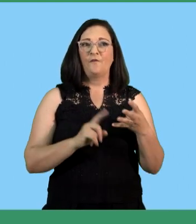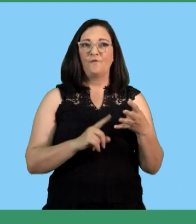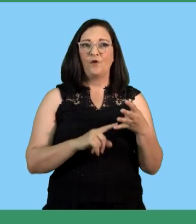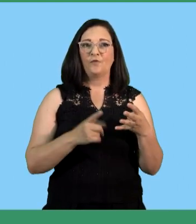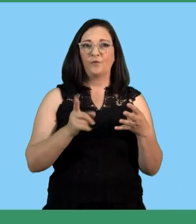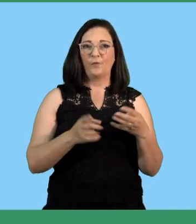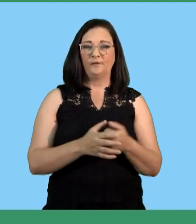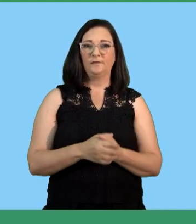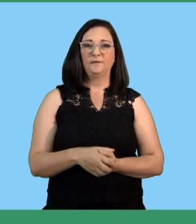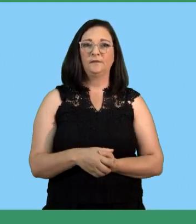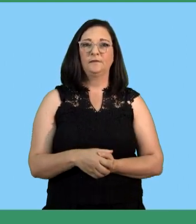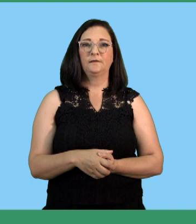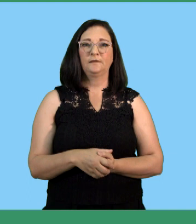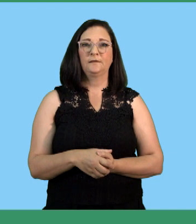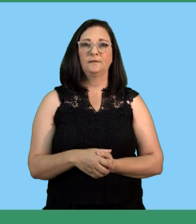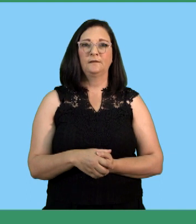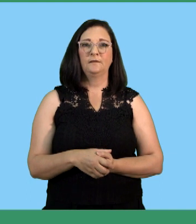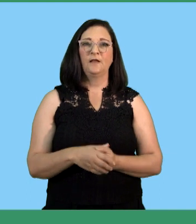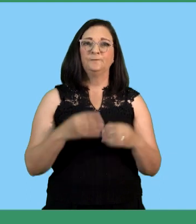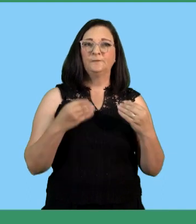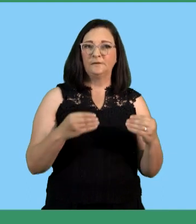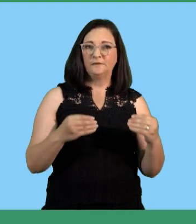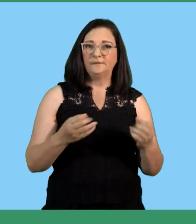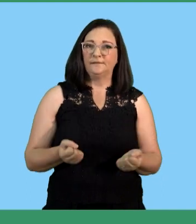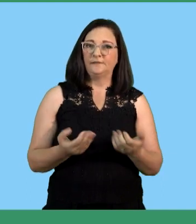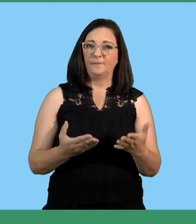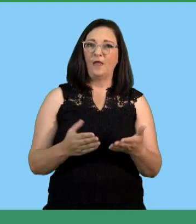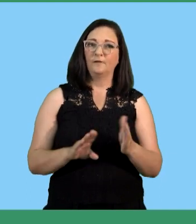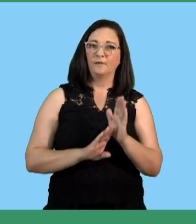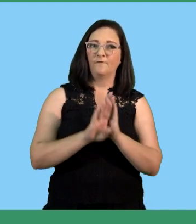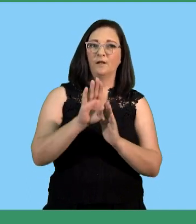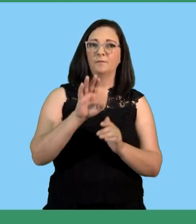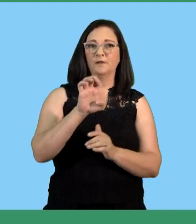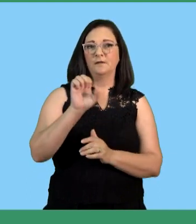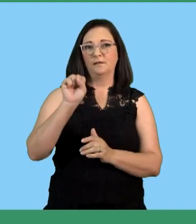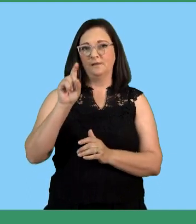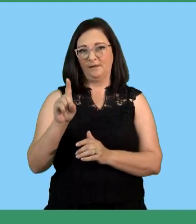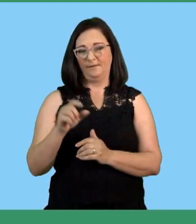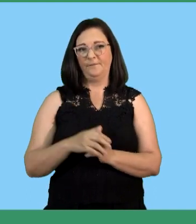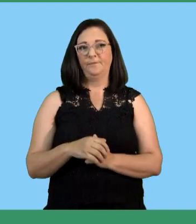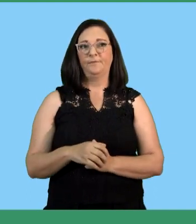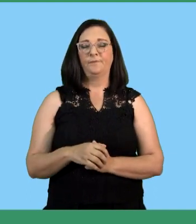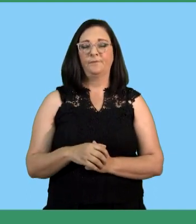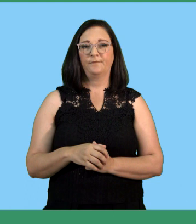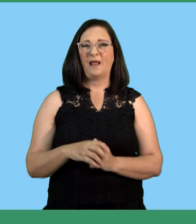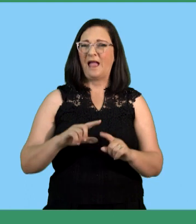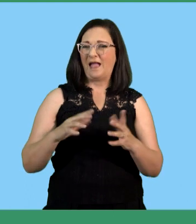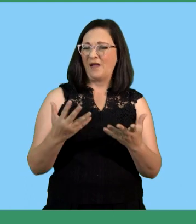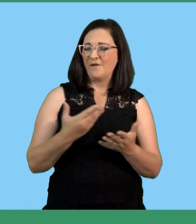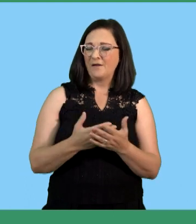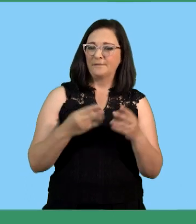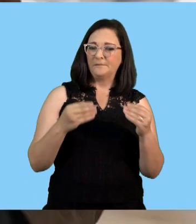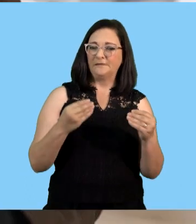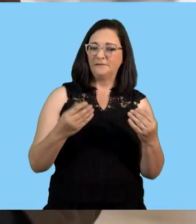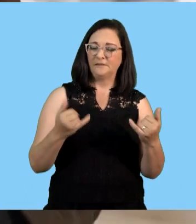one, which is enterprise and supplier development, which is also known as ESD. So here, how can the